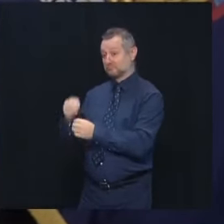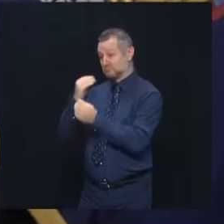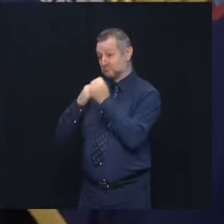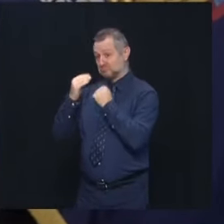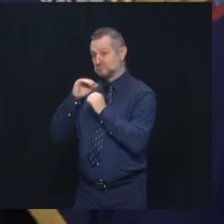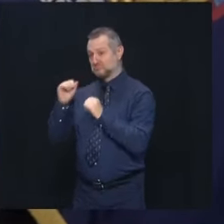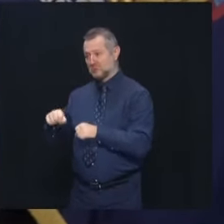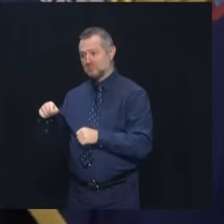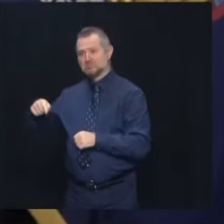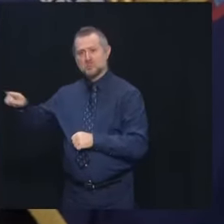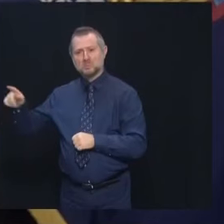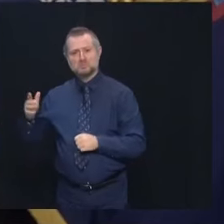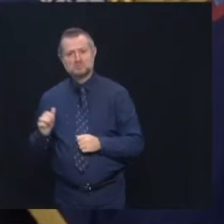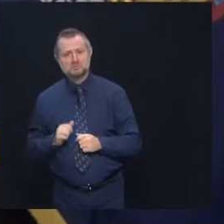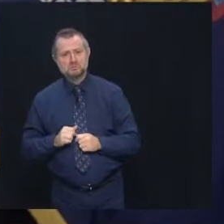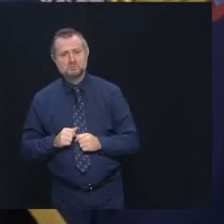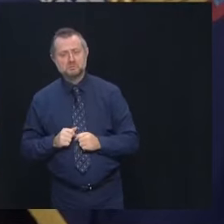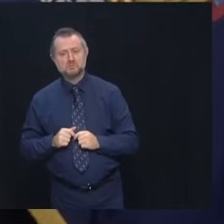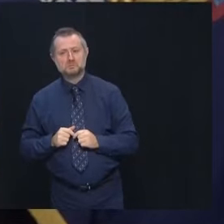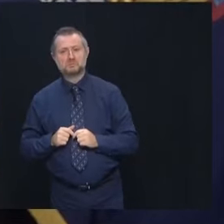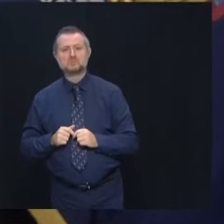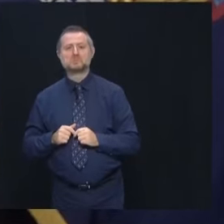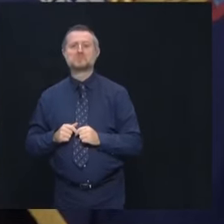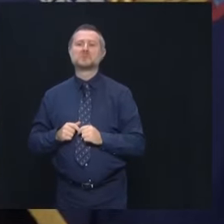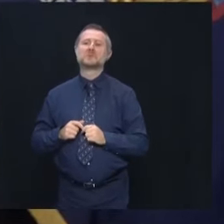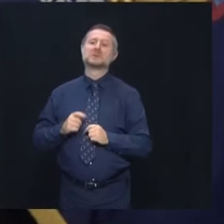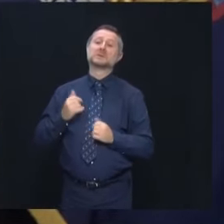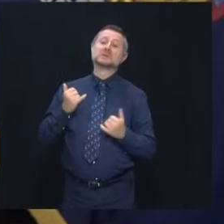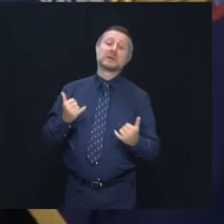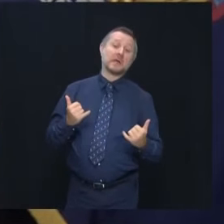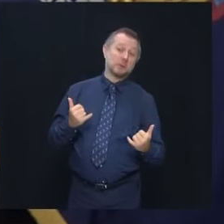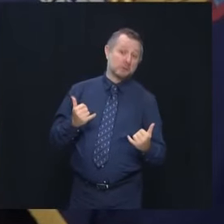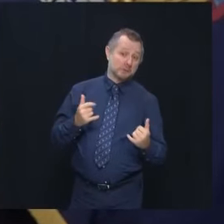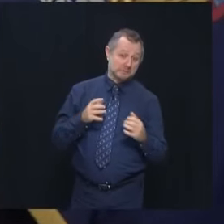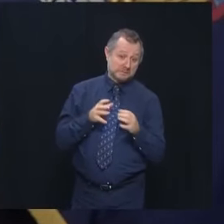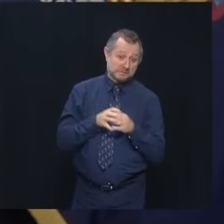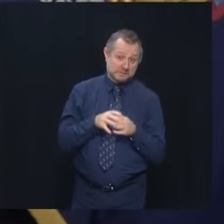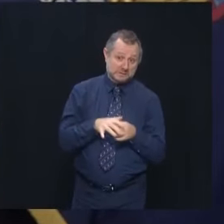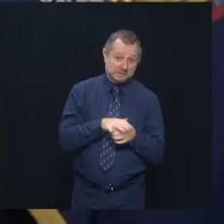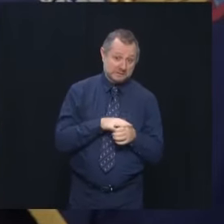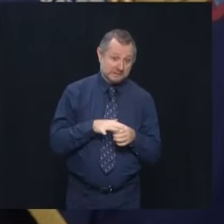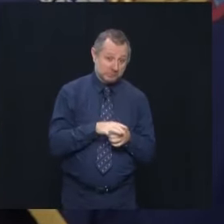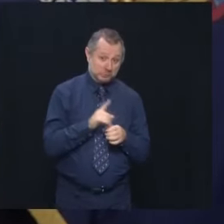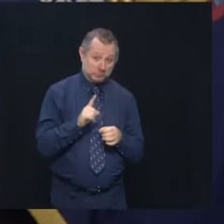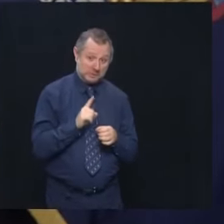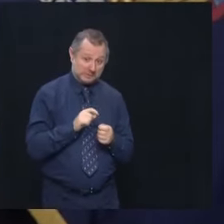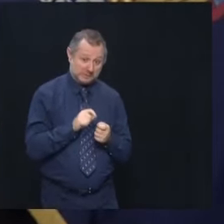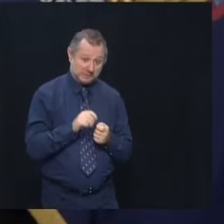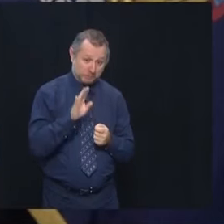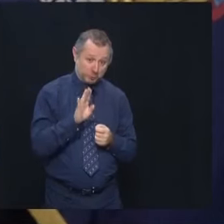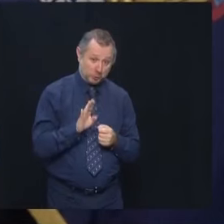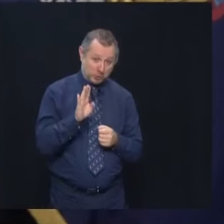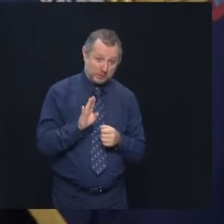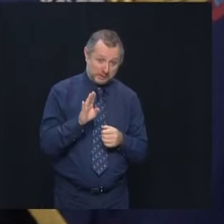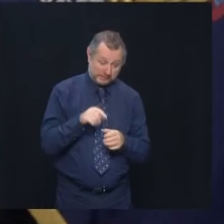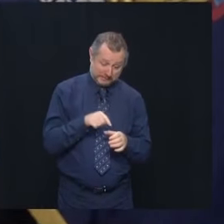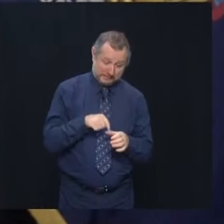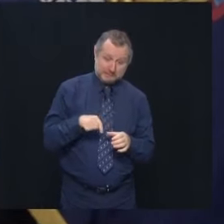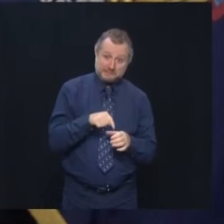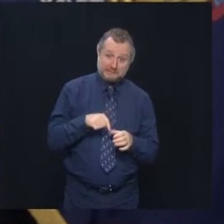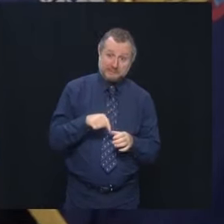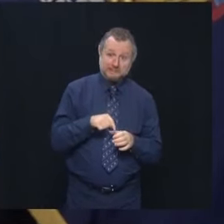Queens. But you have to go to Queens. You get this small area, you just walk across the